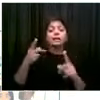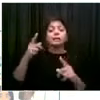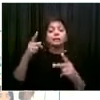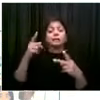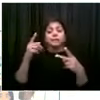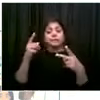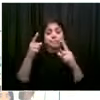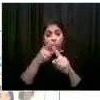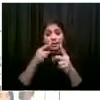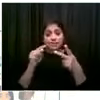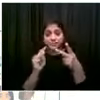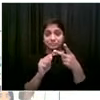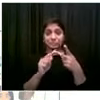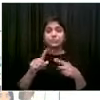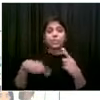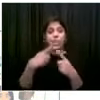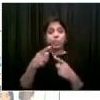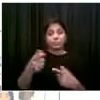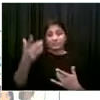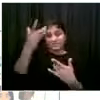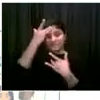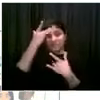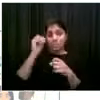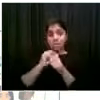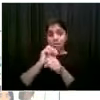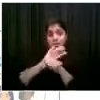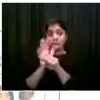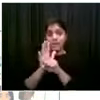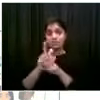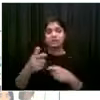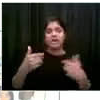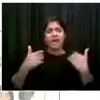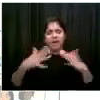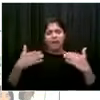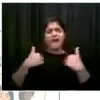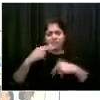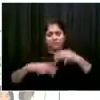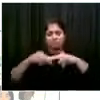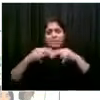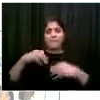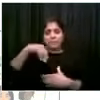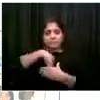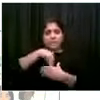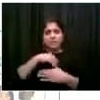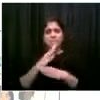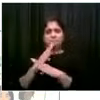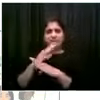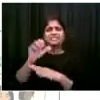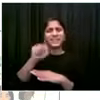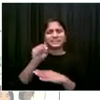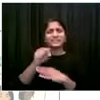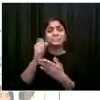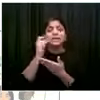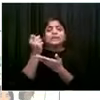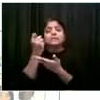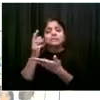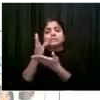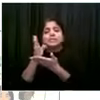do know that it affords some degree of protection. That's not a contentious point. That's not what is being debated.